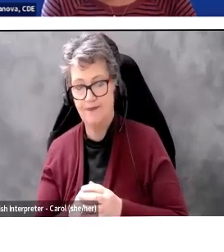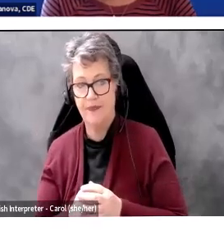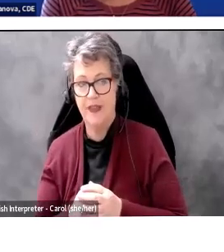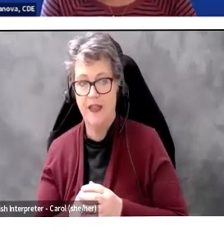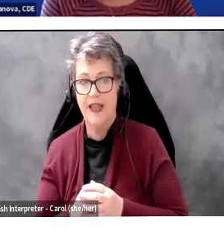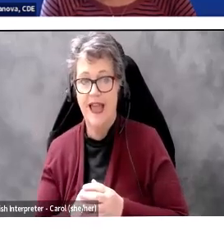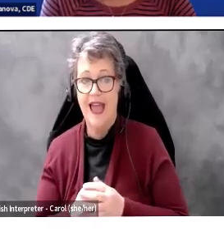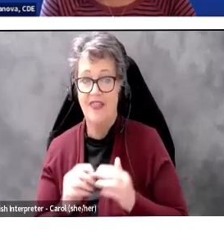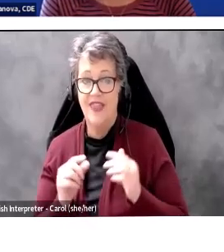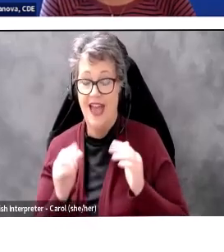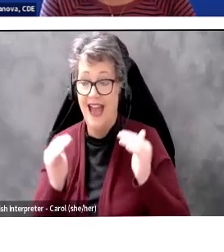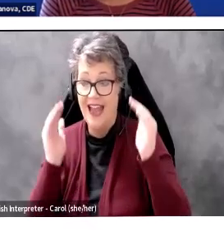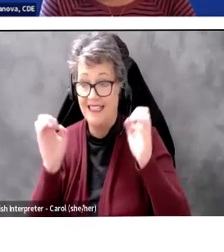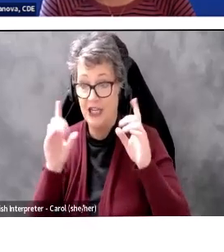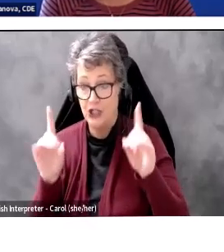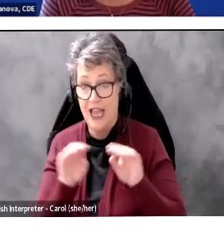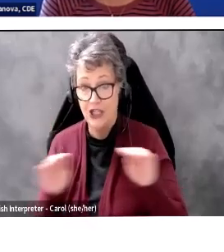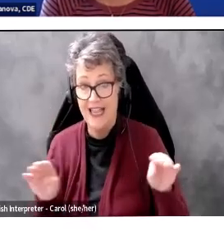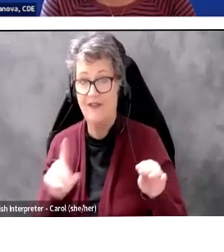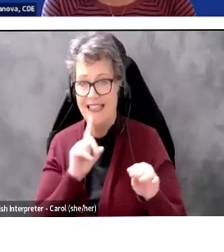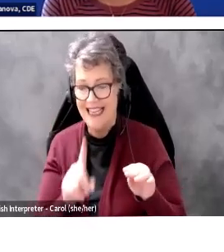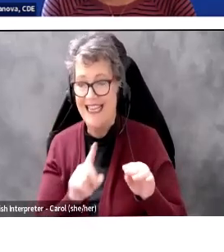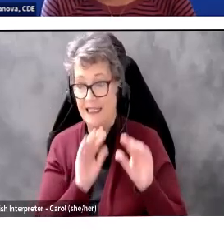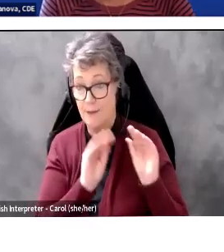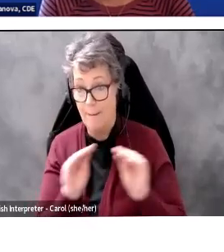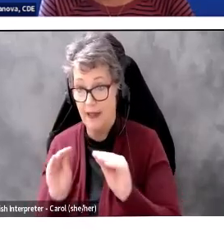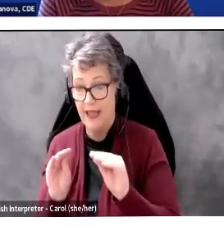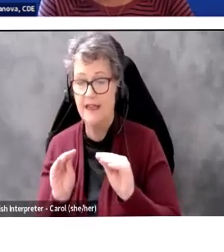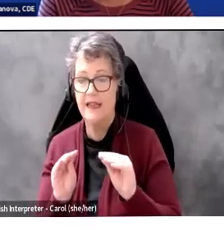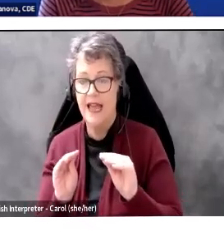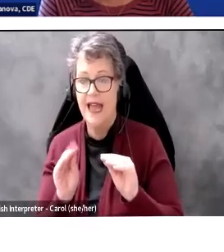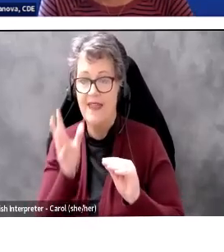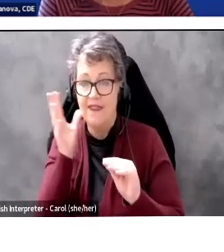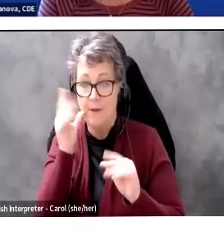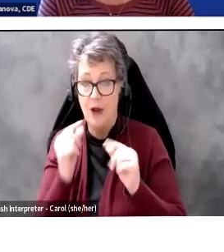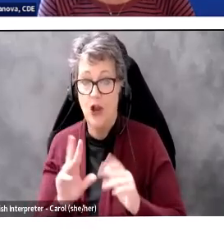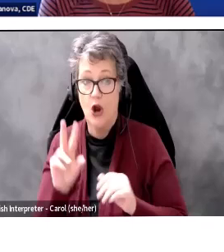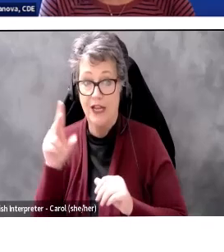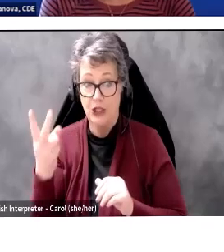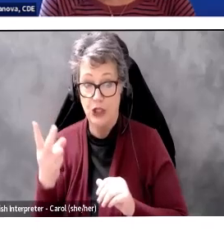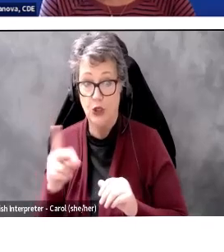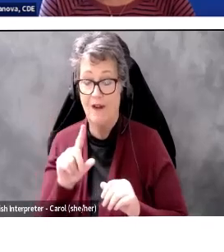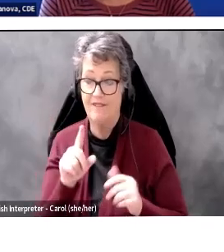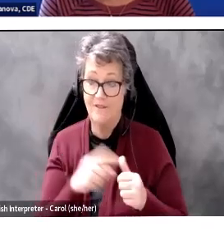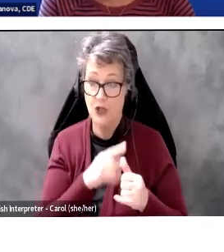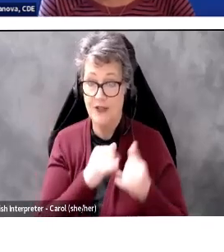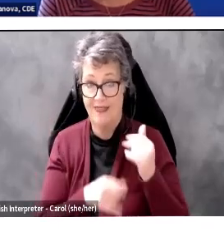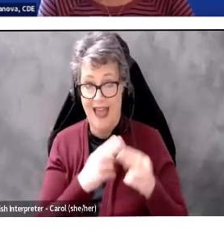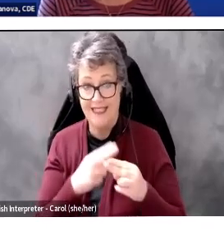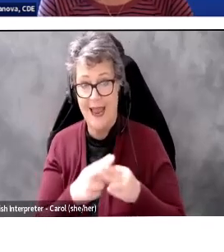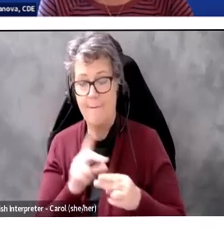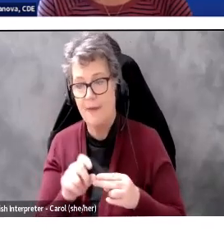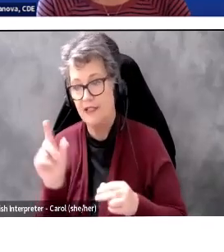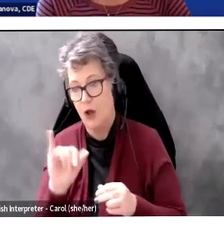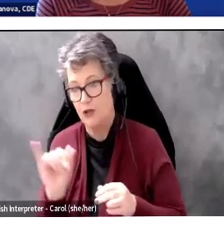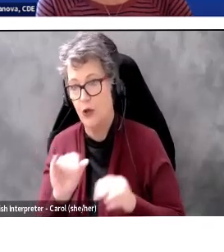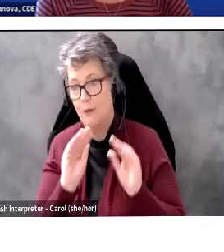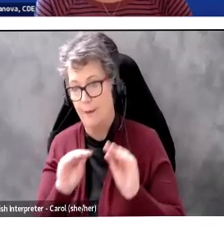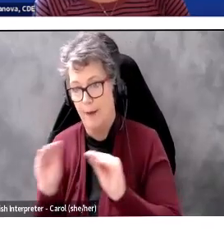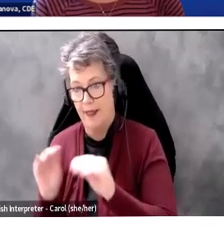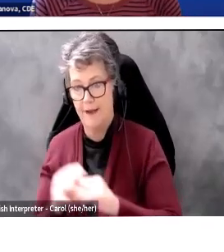Guardian 2 highest education level is populated, then the Parent Guardian 2 first and last name must also be